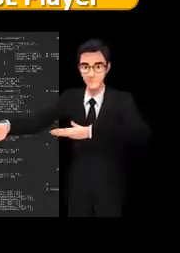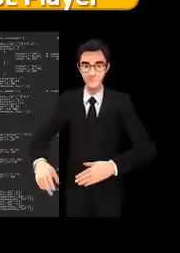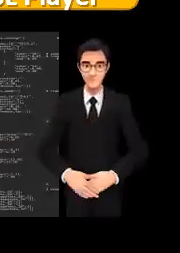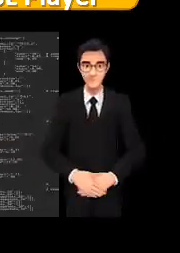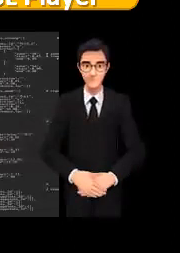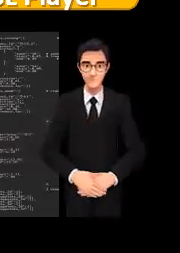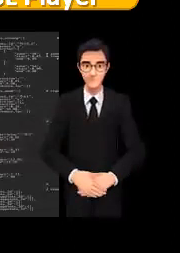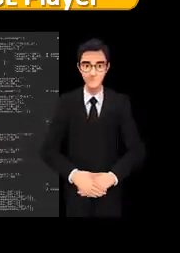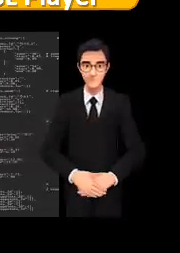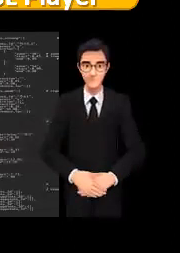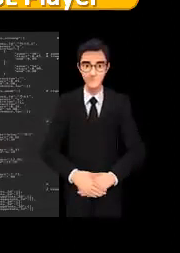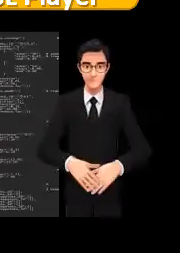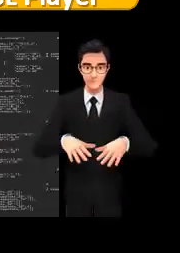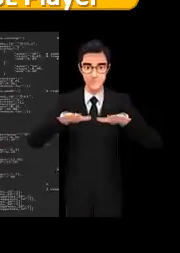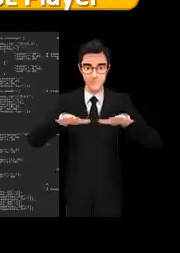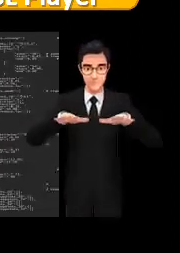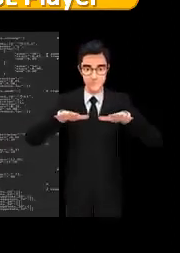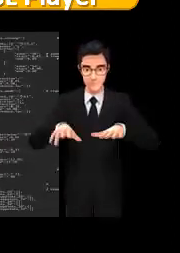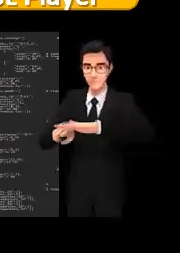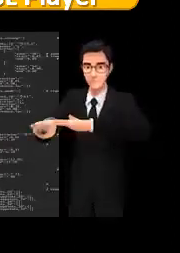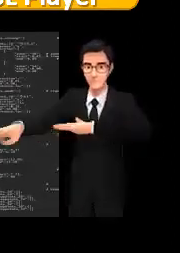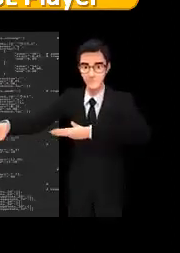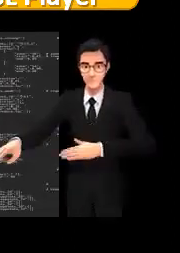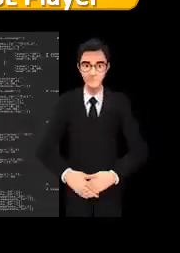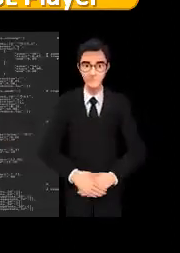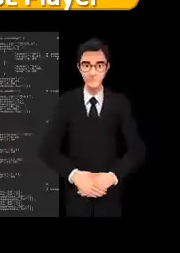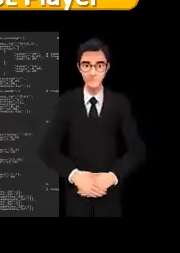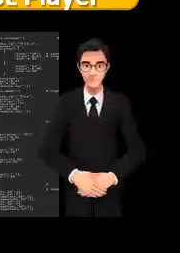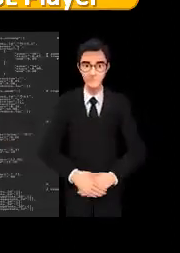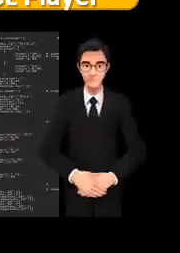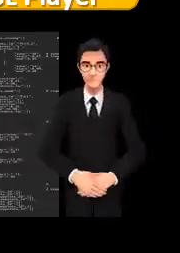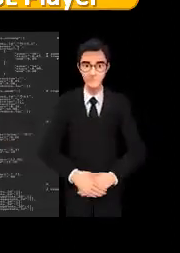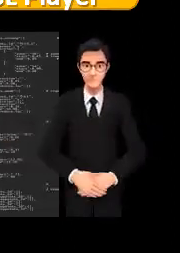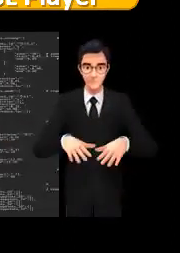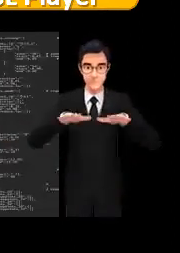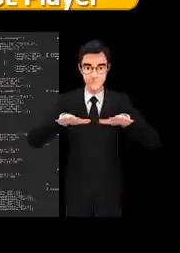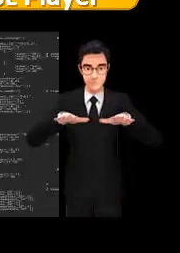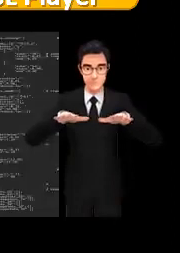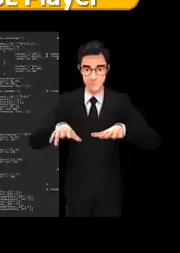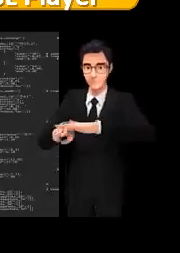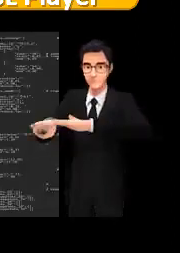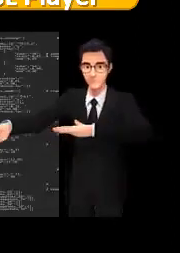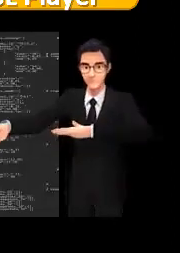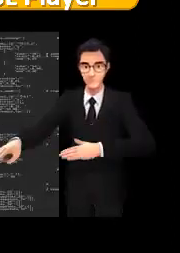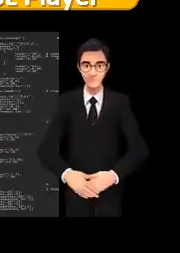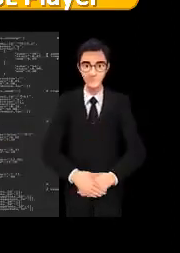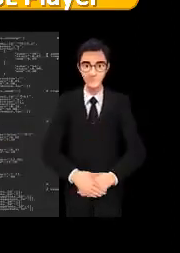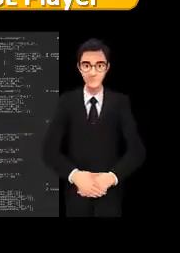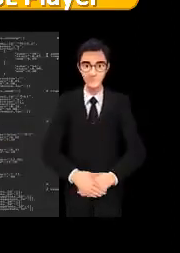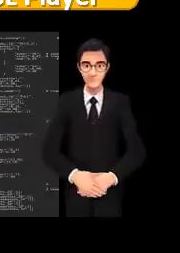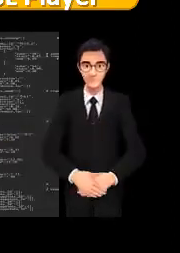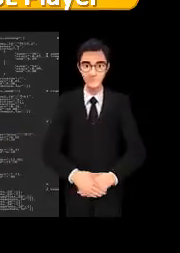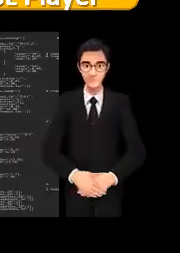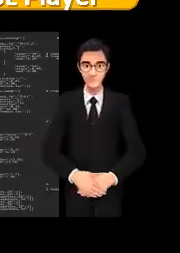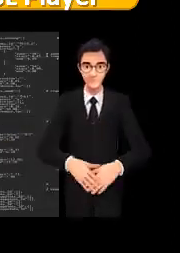The flywheel of this kind of platform starts from customer project. The more customer project, the more